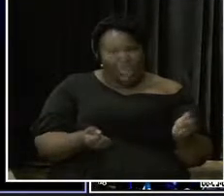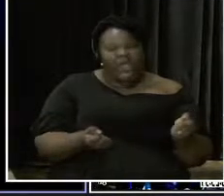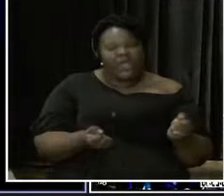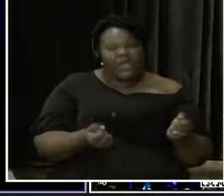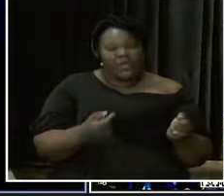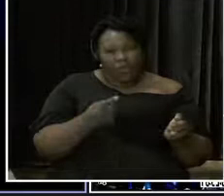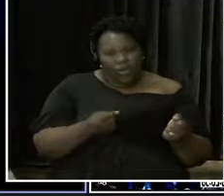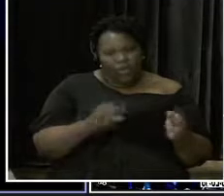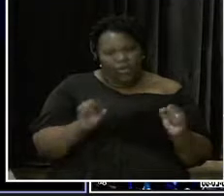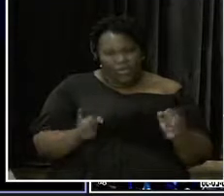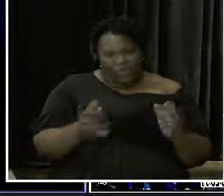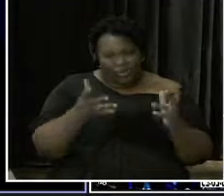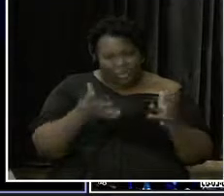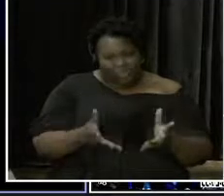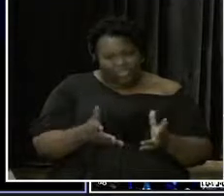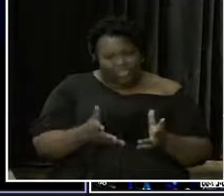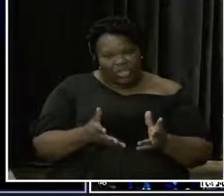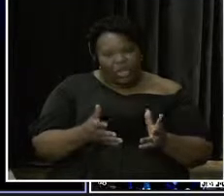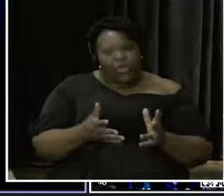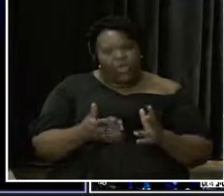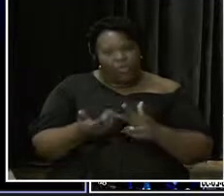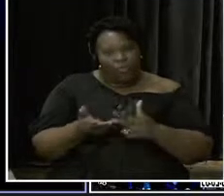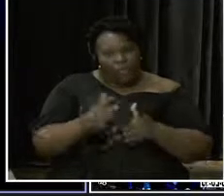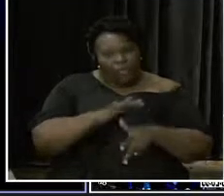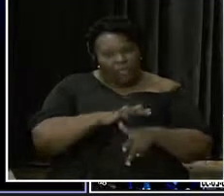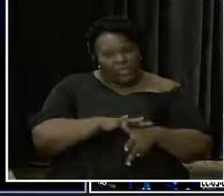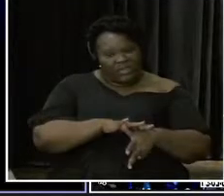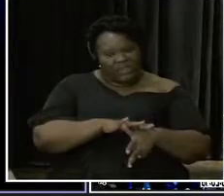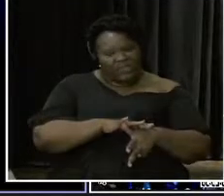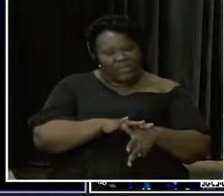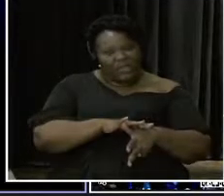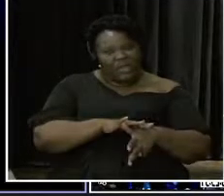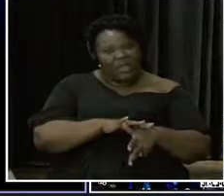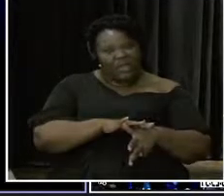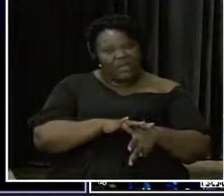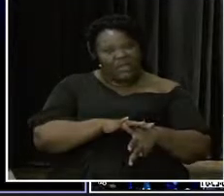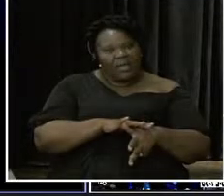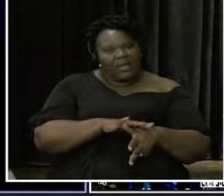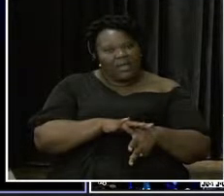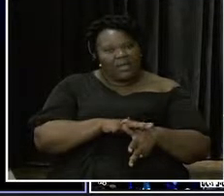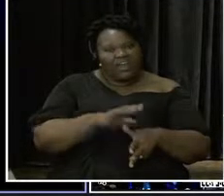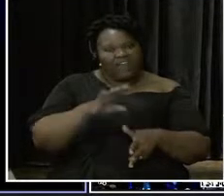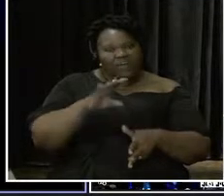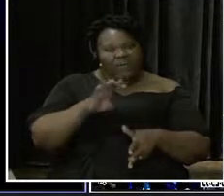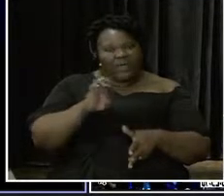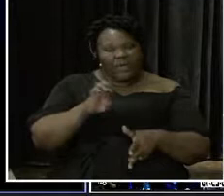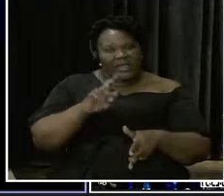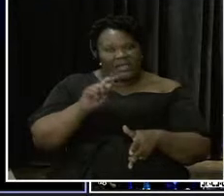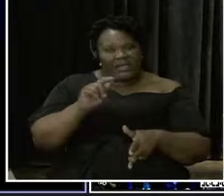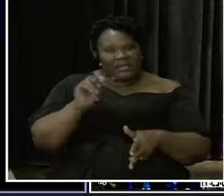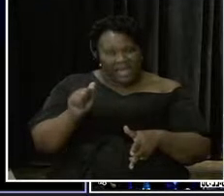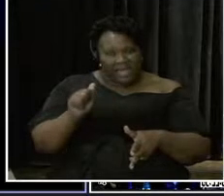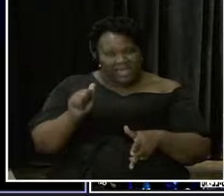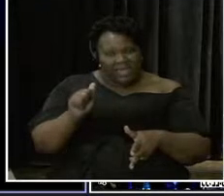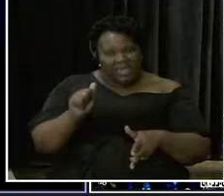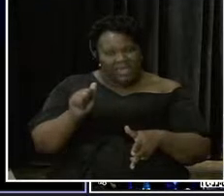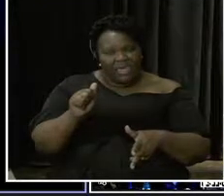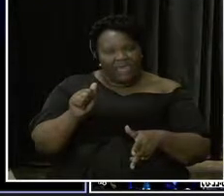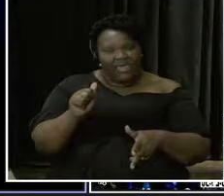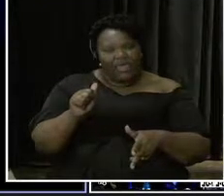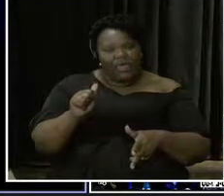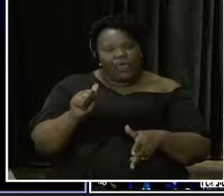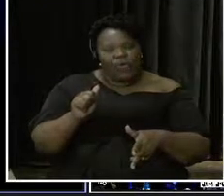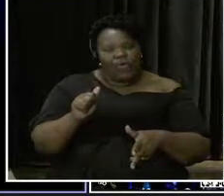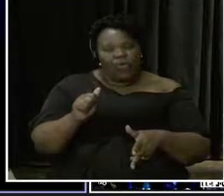with. The reprioritization of savings for ETA to meet the contractual